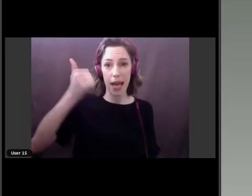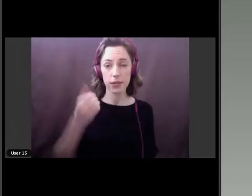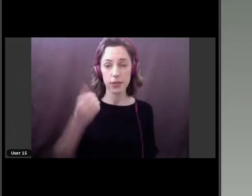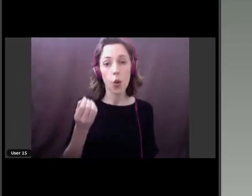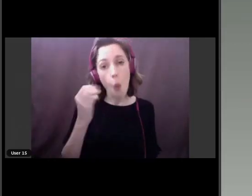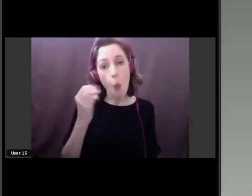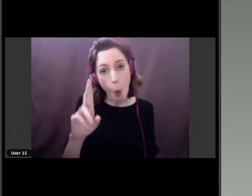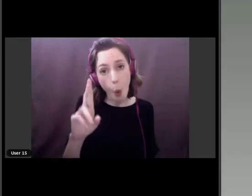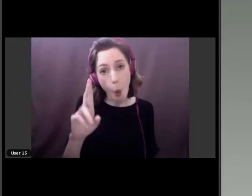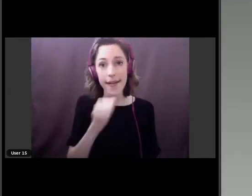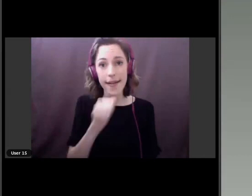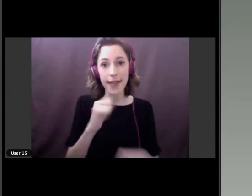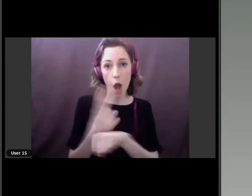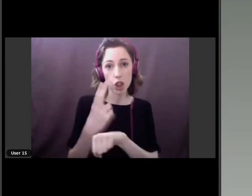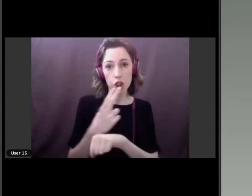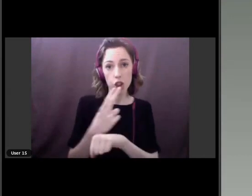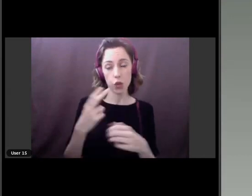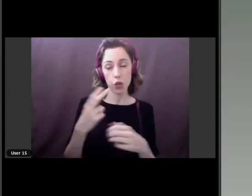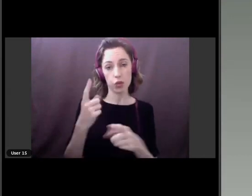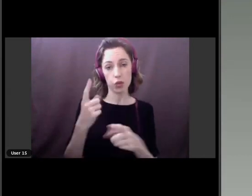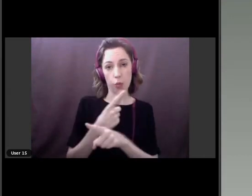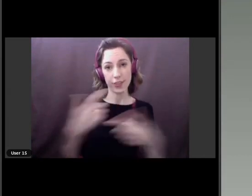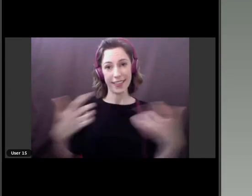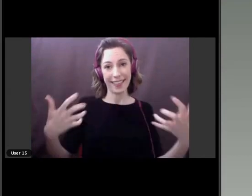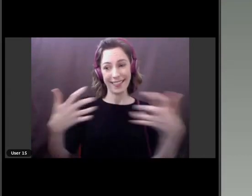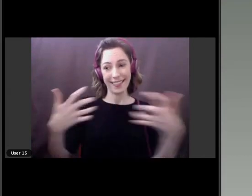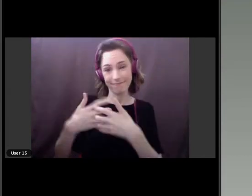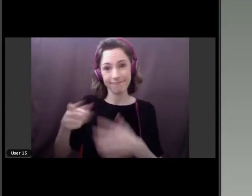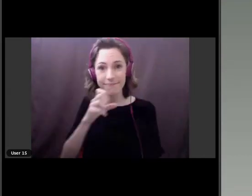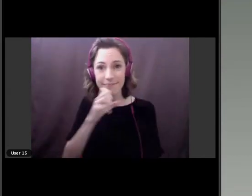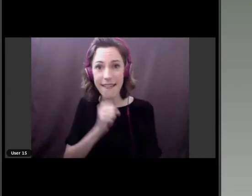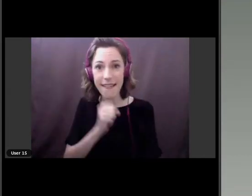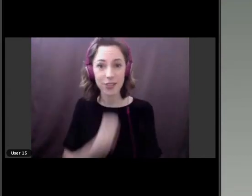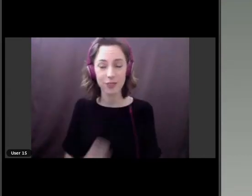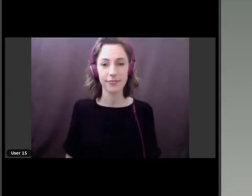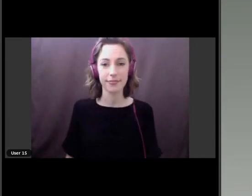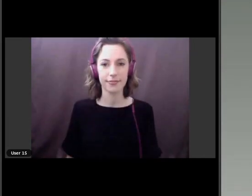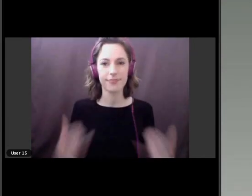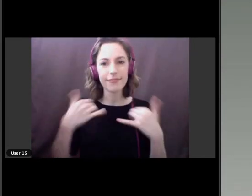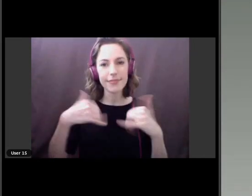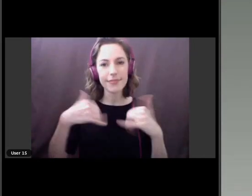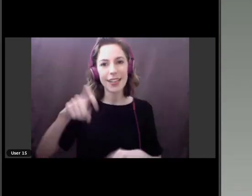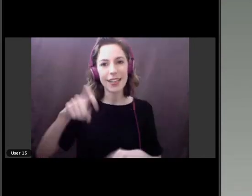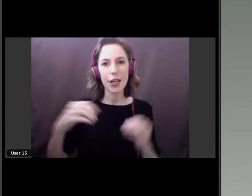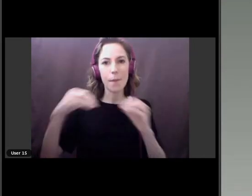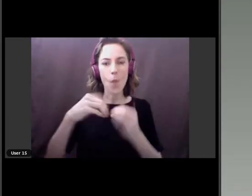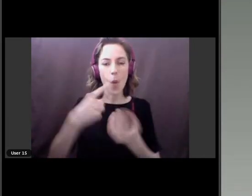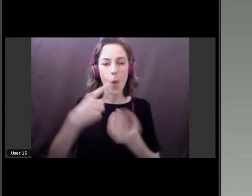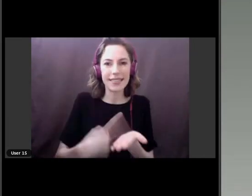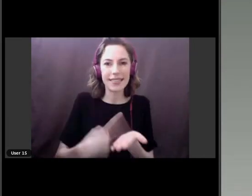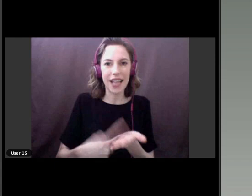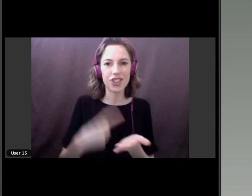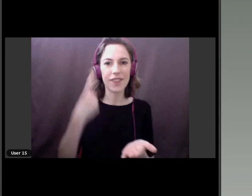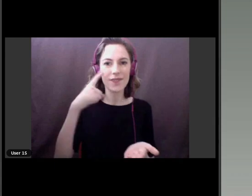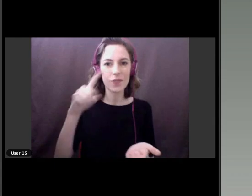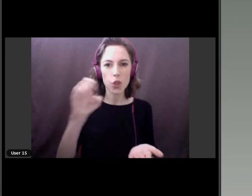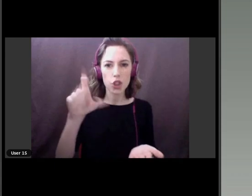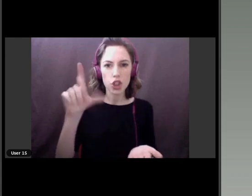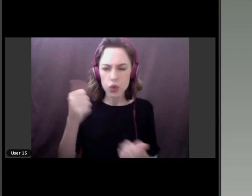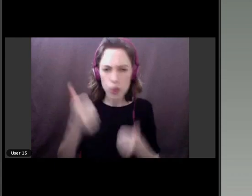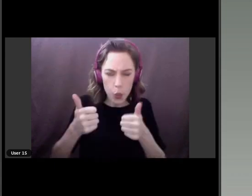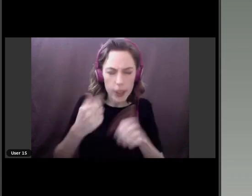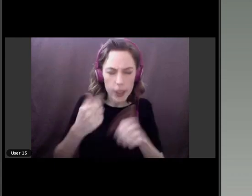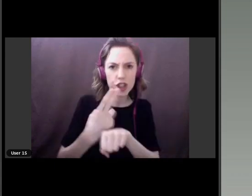for vision and for hearing in low resource settings. And again, the need to do it universally because we're also